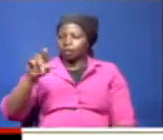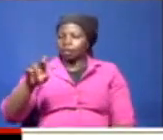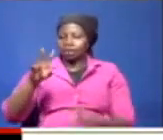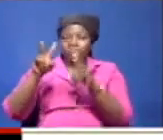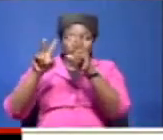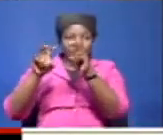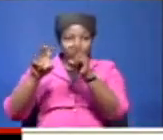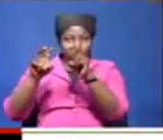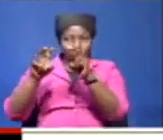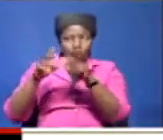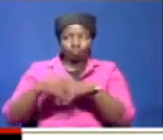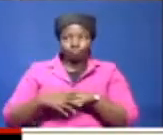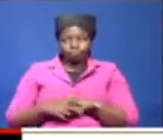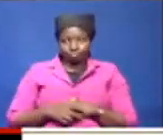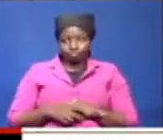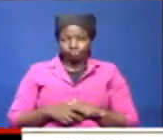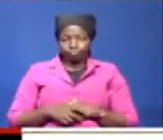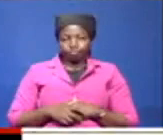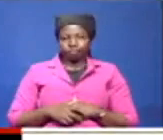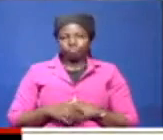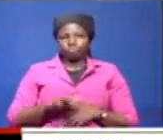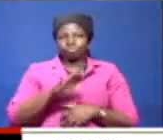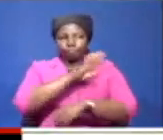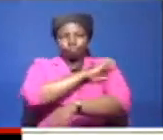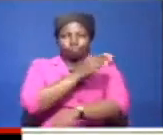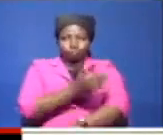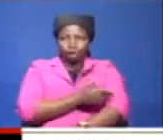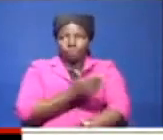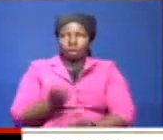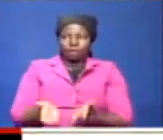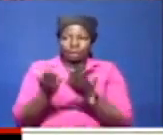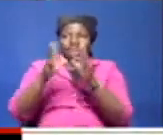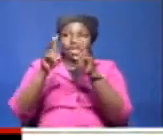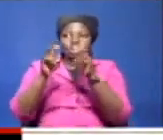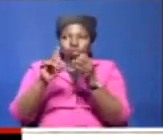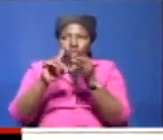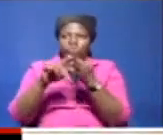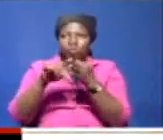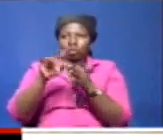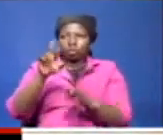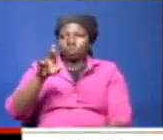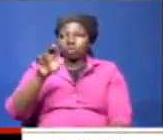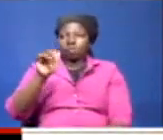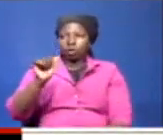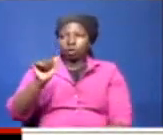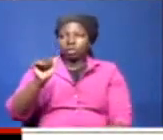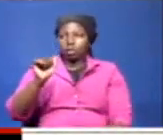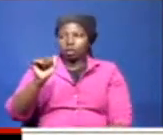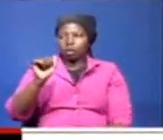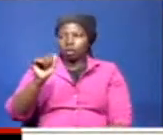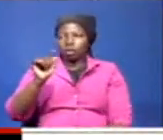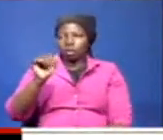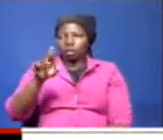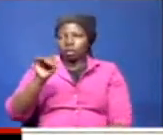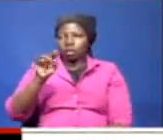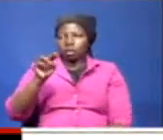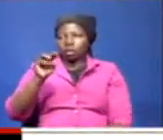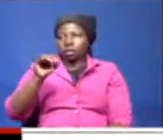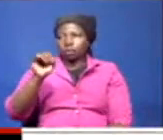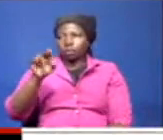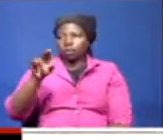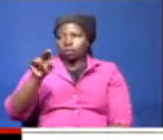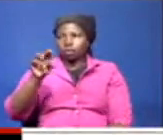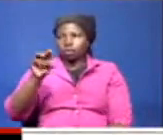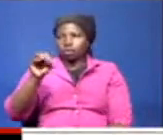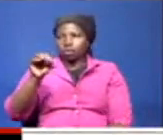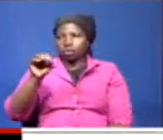rally was a power steering issue. He had a transmission issue, all in one car. It's in fact, even the Hyundai team boss said they have some work to